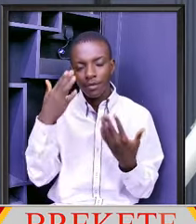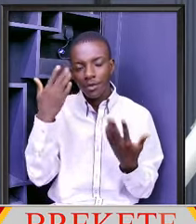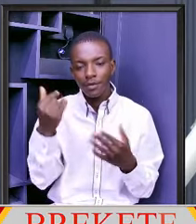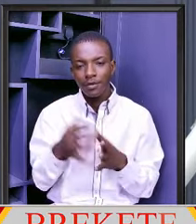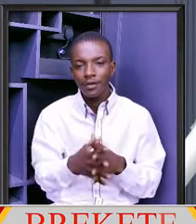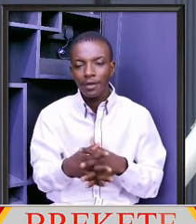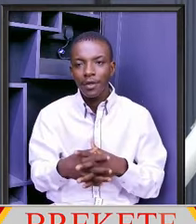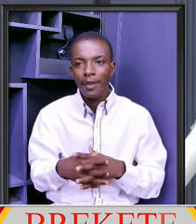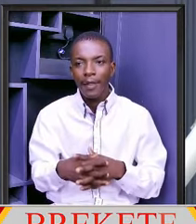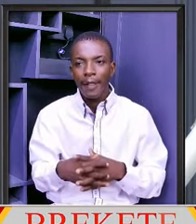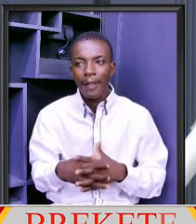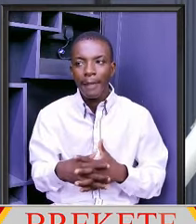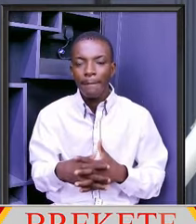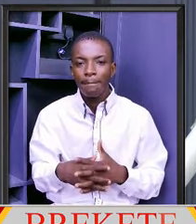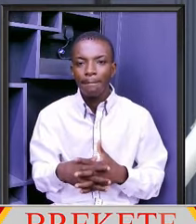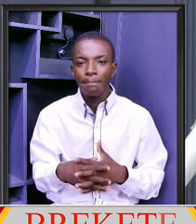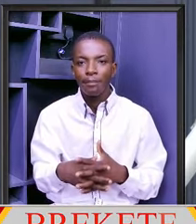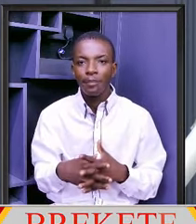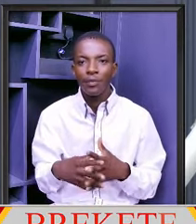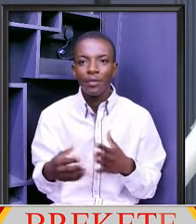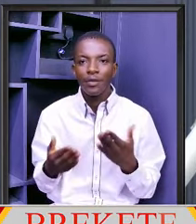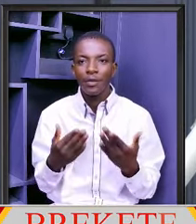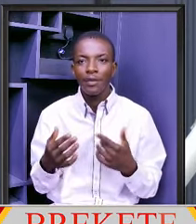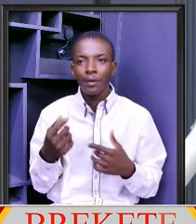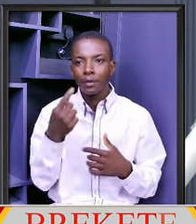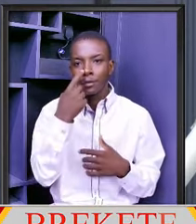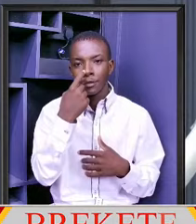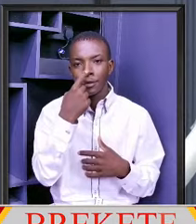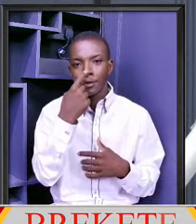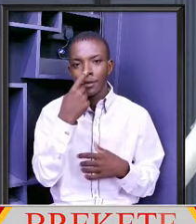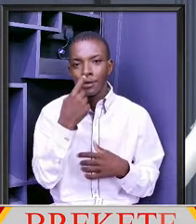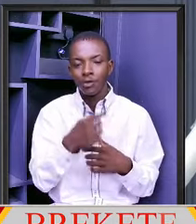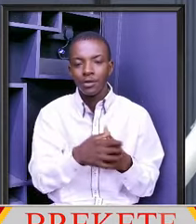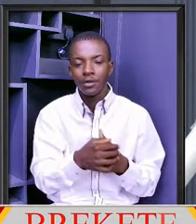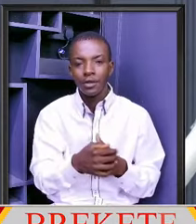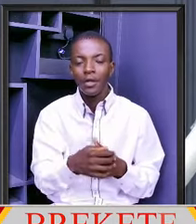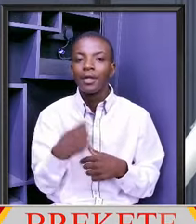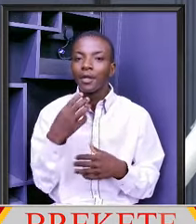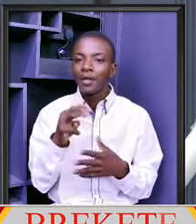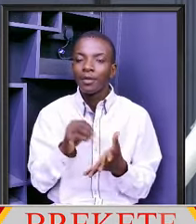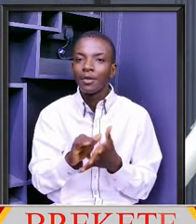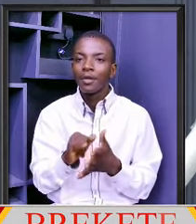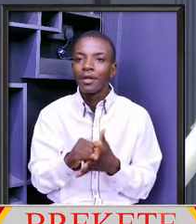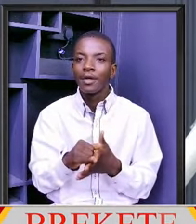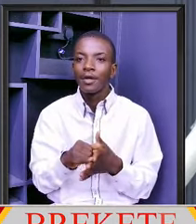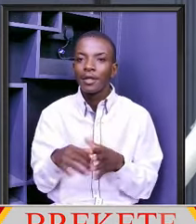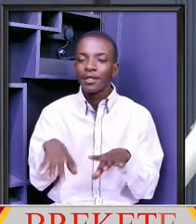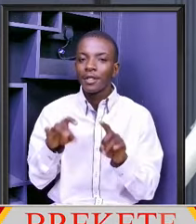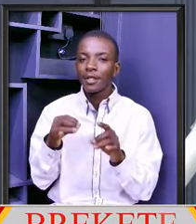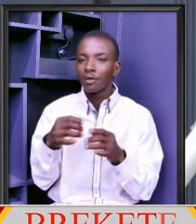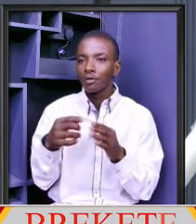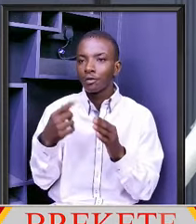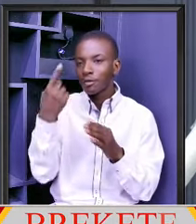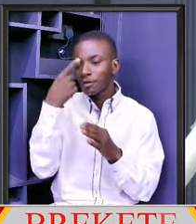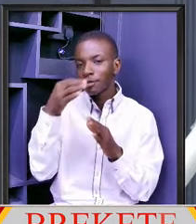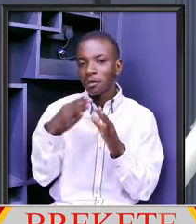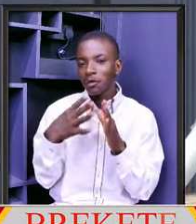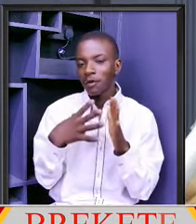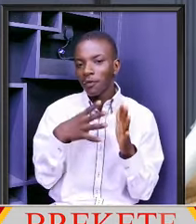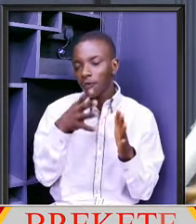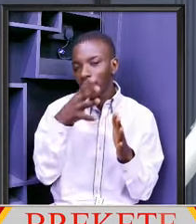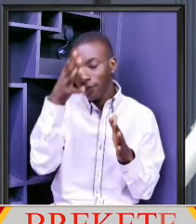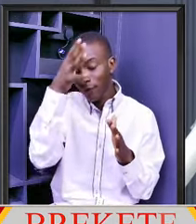time. It go be my nose. So I tell and say I take and resemble my father. So when he